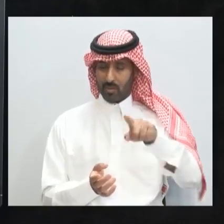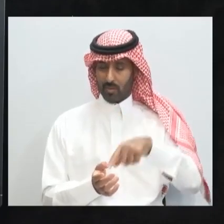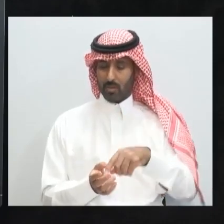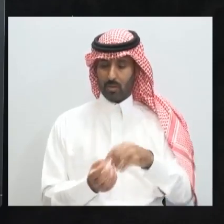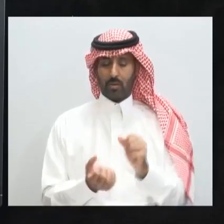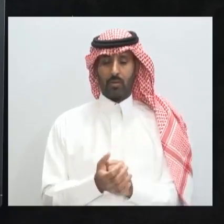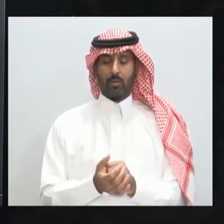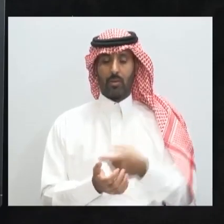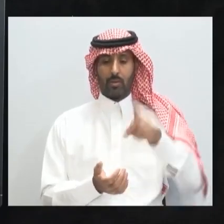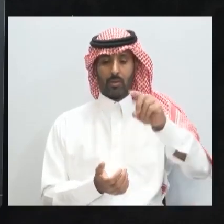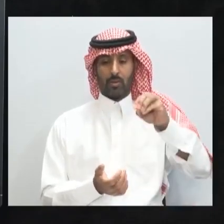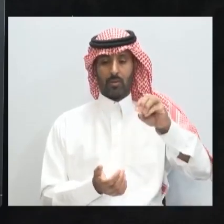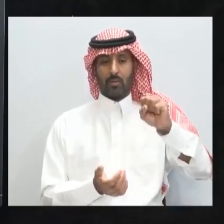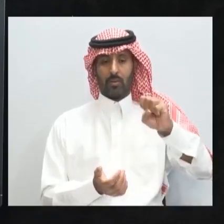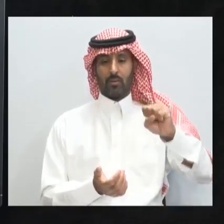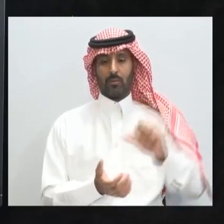incorrect. We have here does.